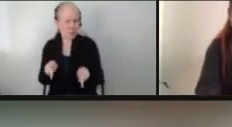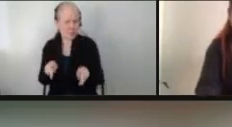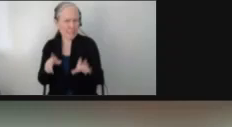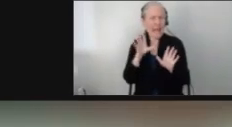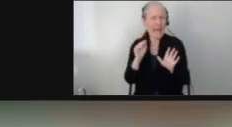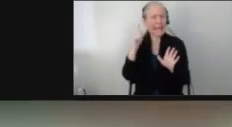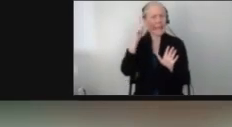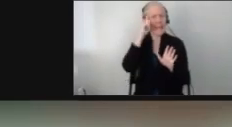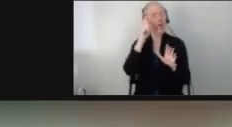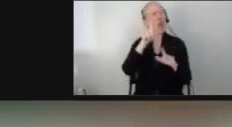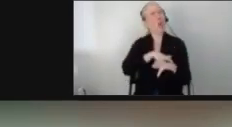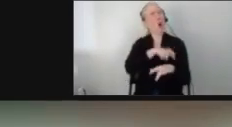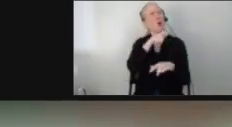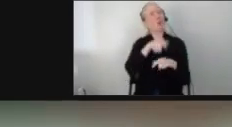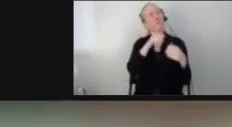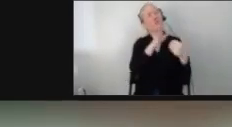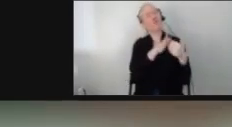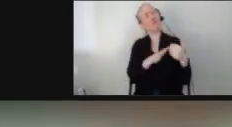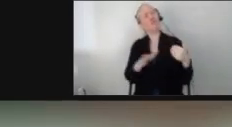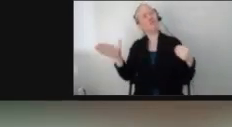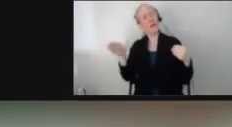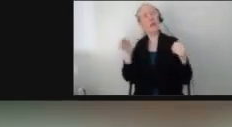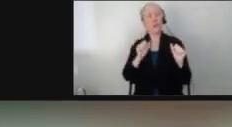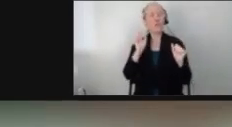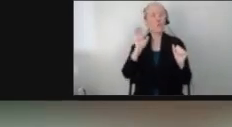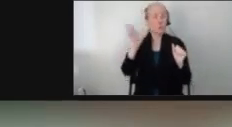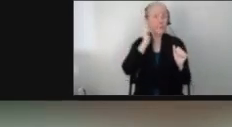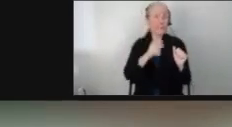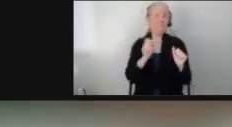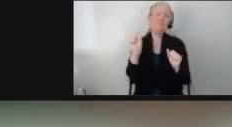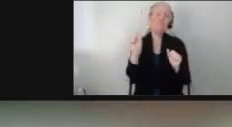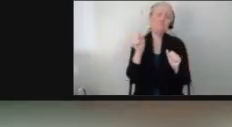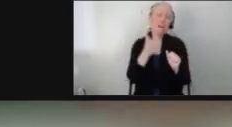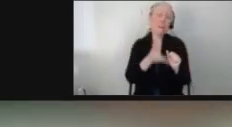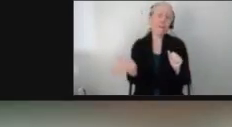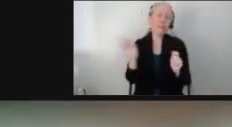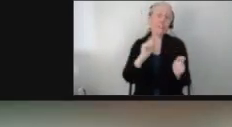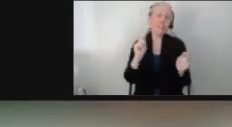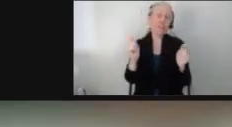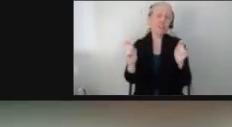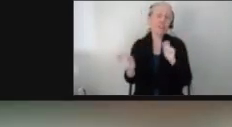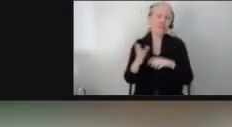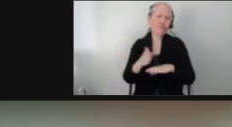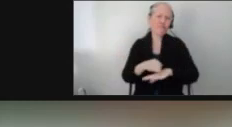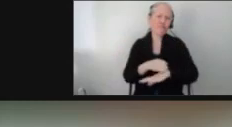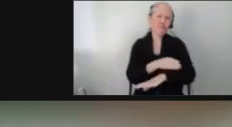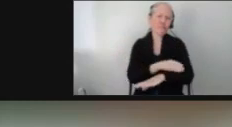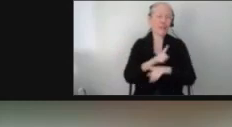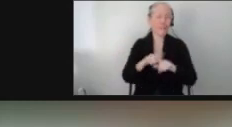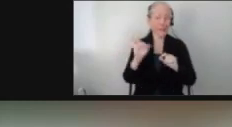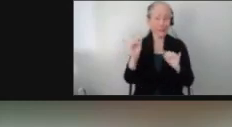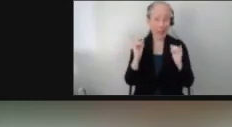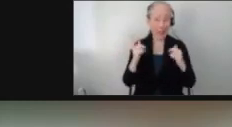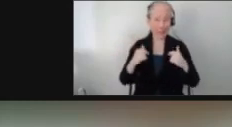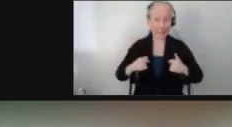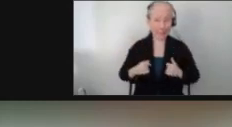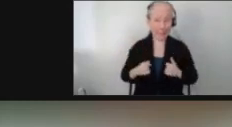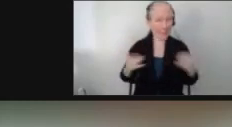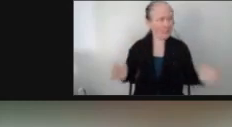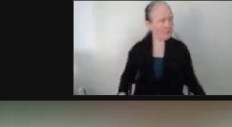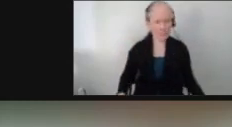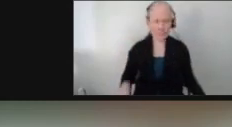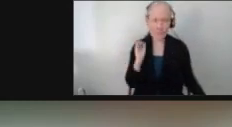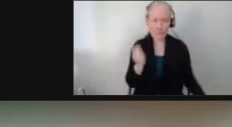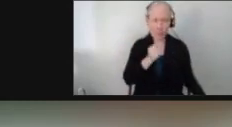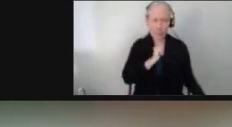do change. If you are like me and you're not so patient and you want to try to push change,